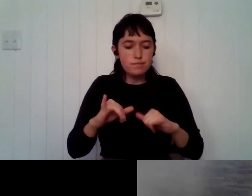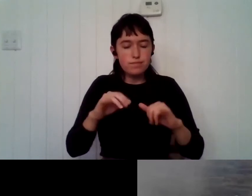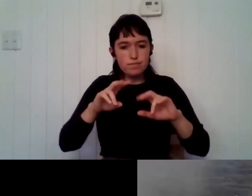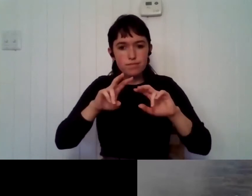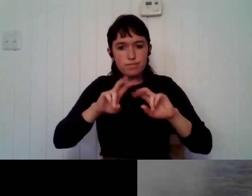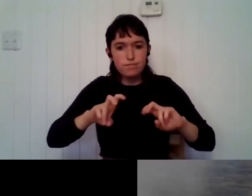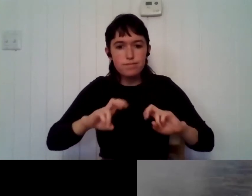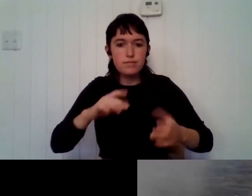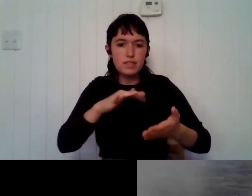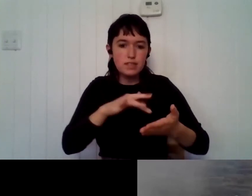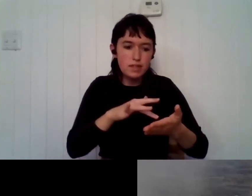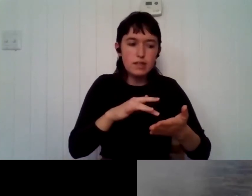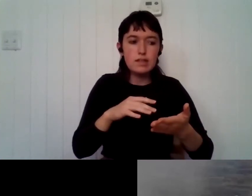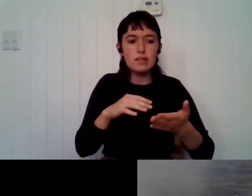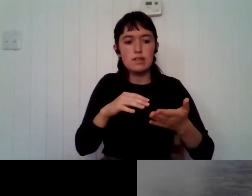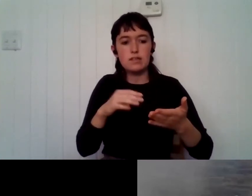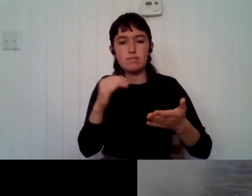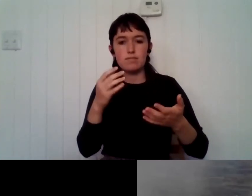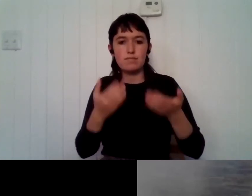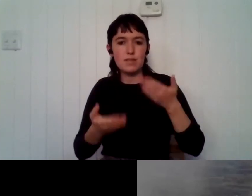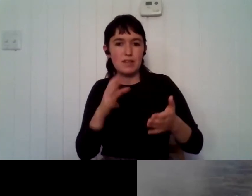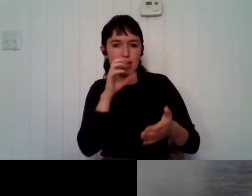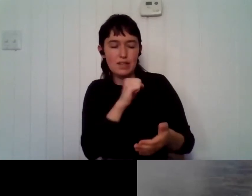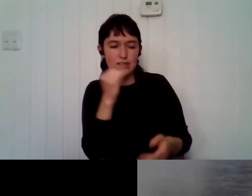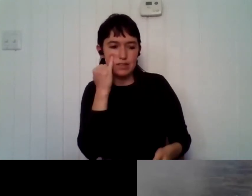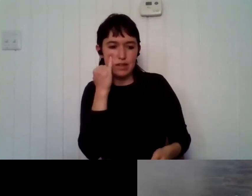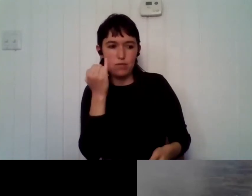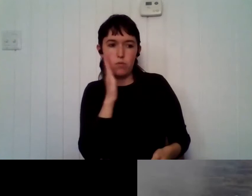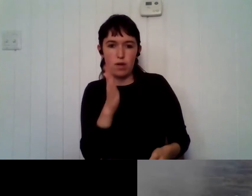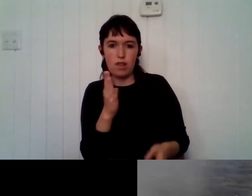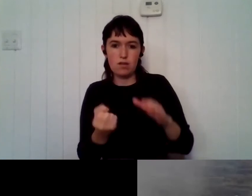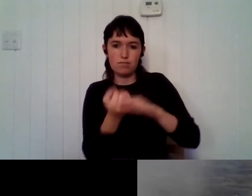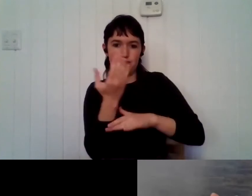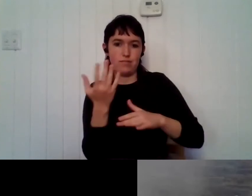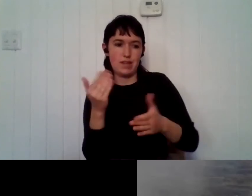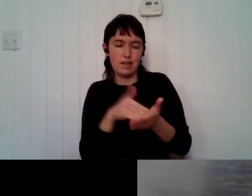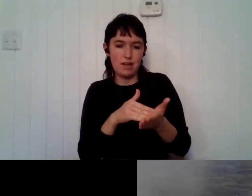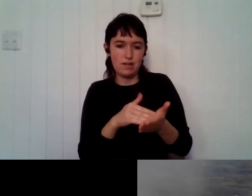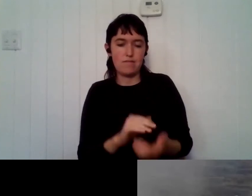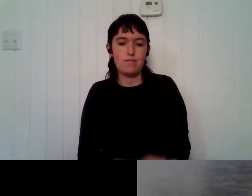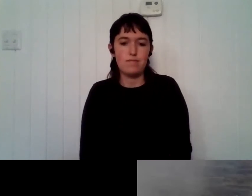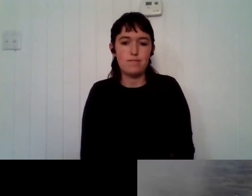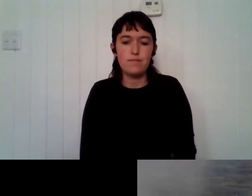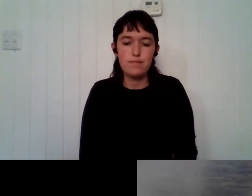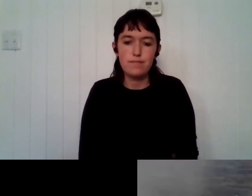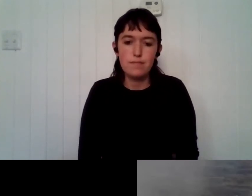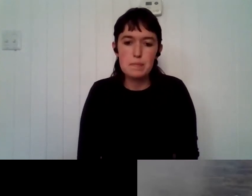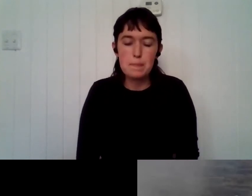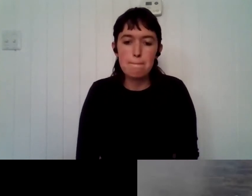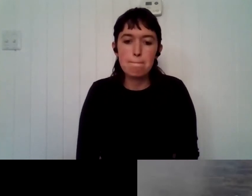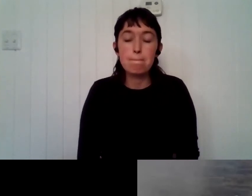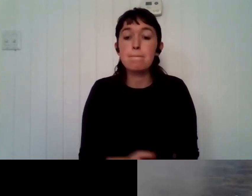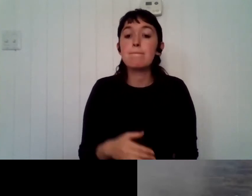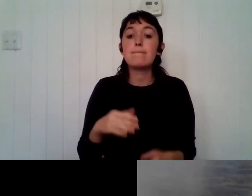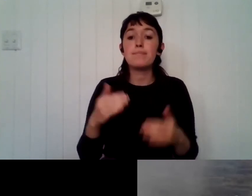monitoring them again. Then you have active volcanoes that are not erupting right now, but that